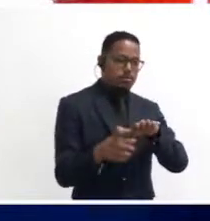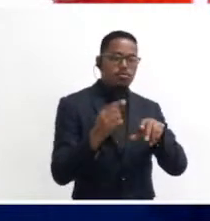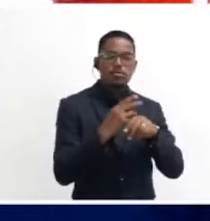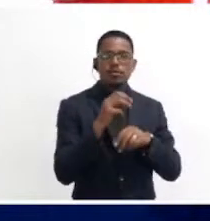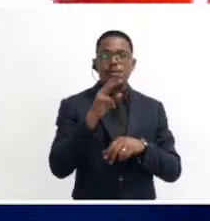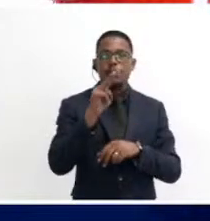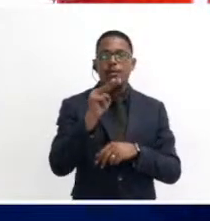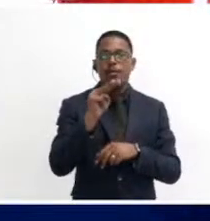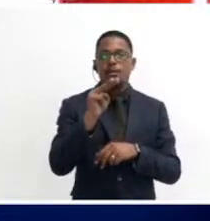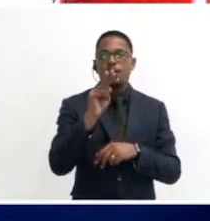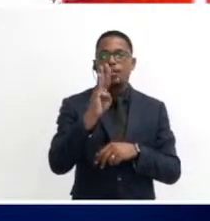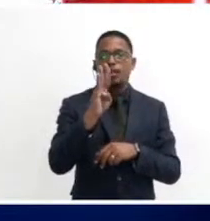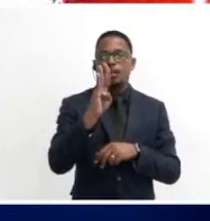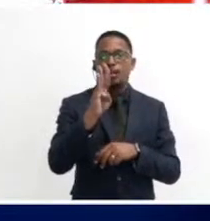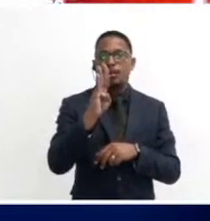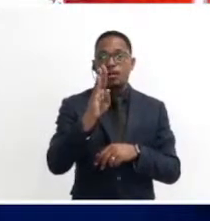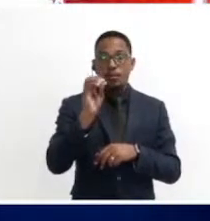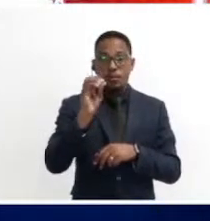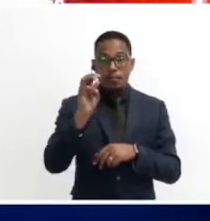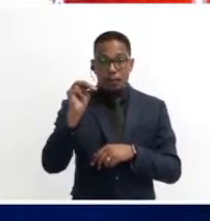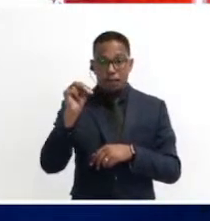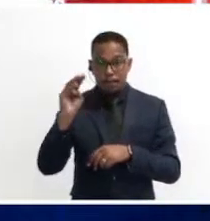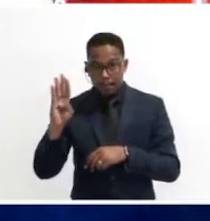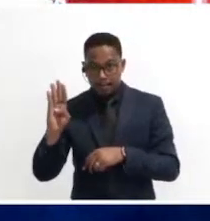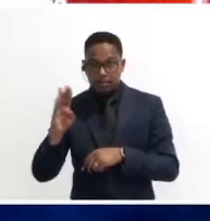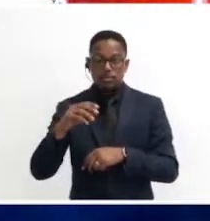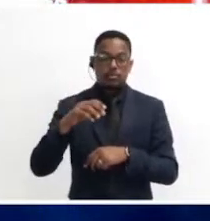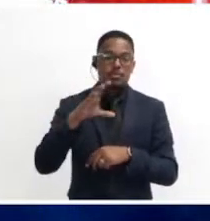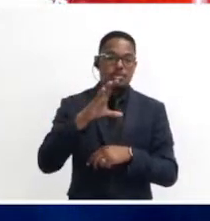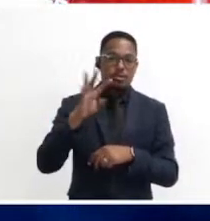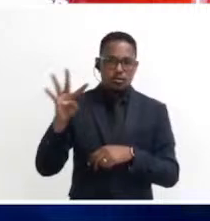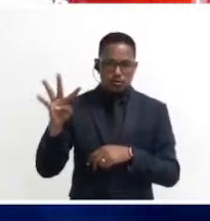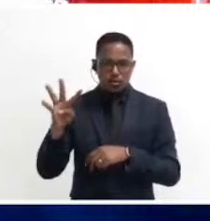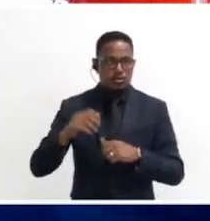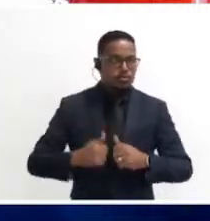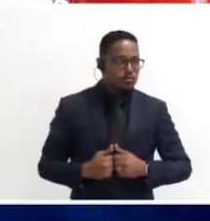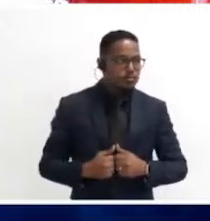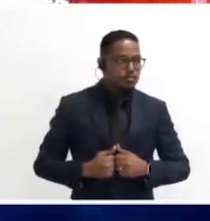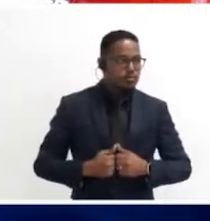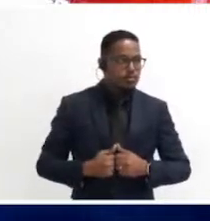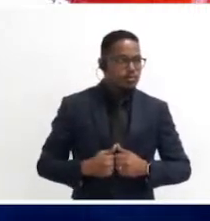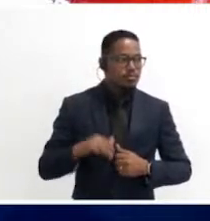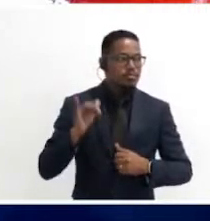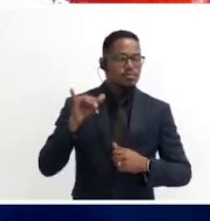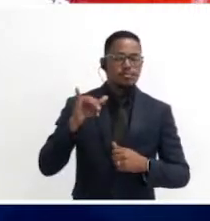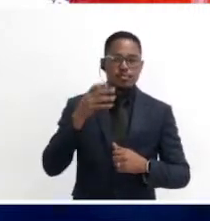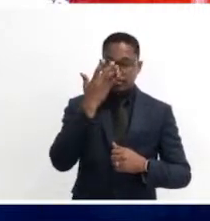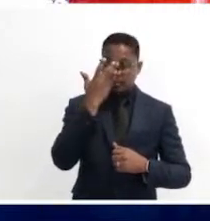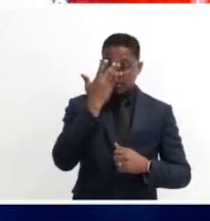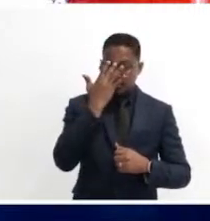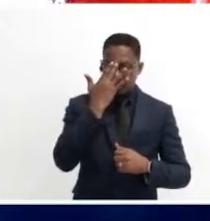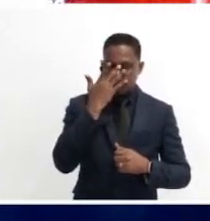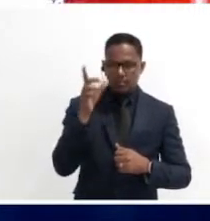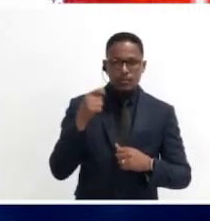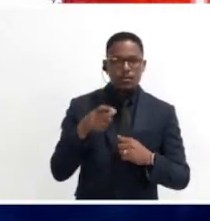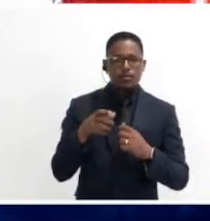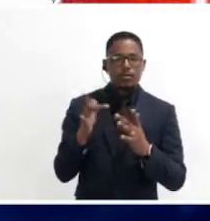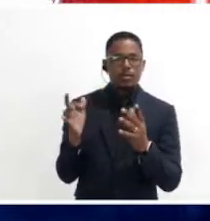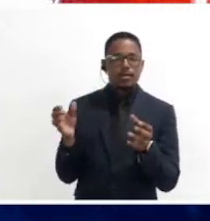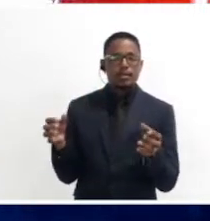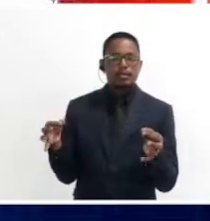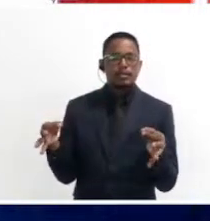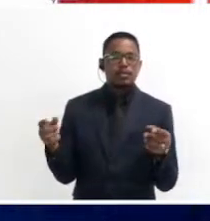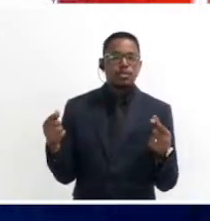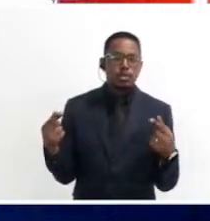controlled collapse chip connection, was an IBM terminology. But this was back in the mid-60s, and they actually started